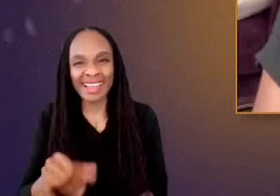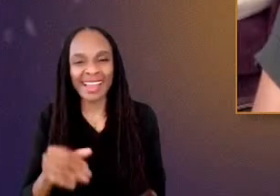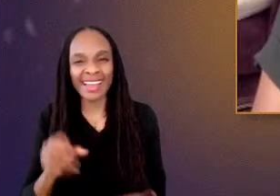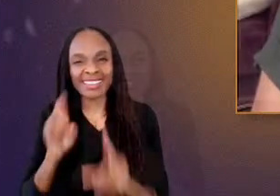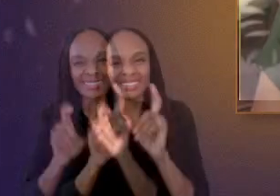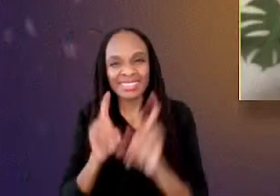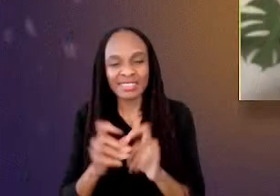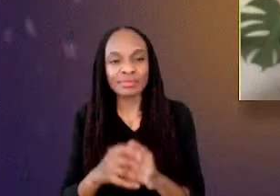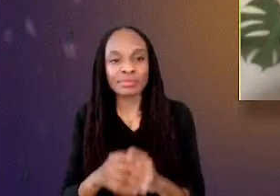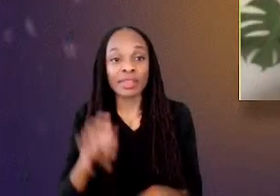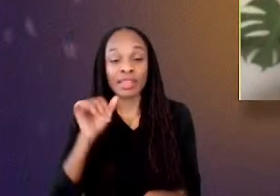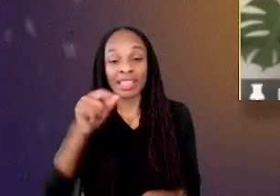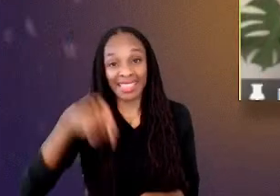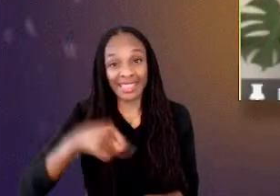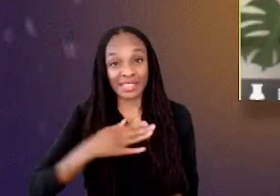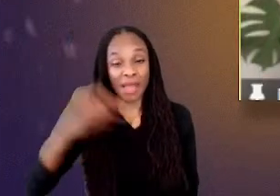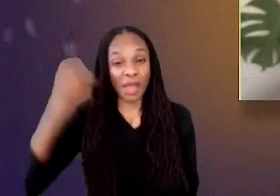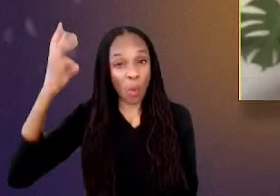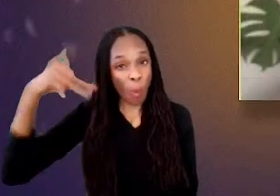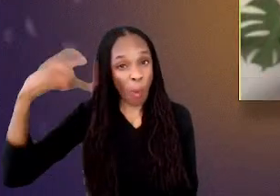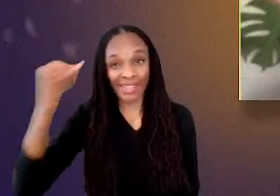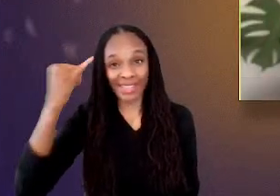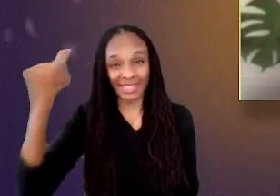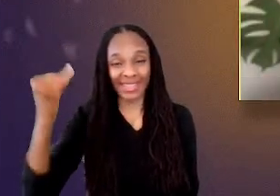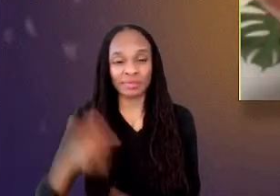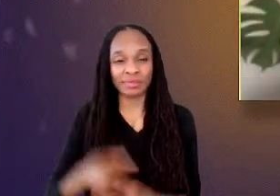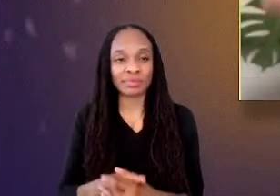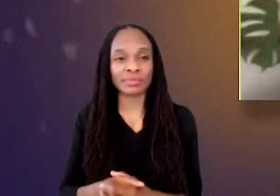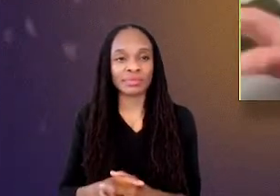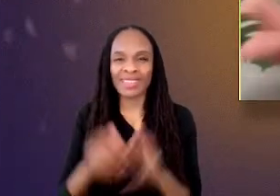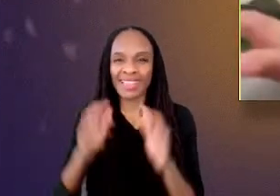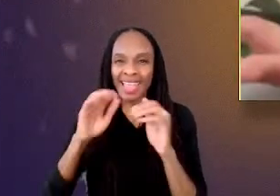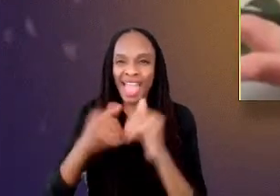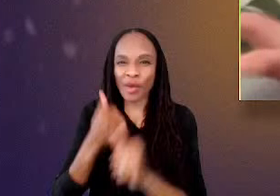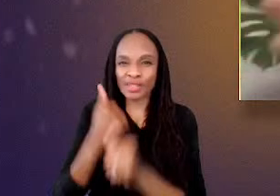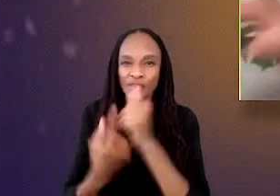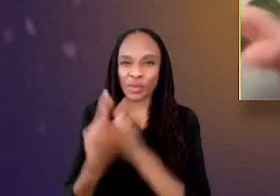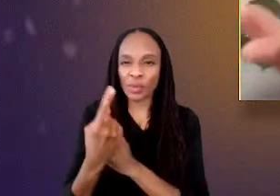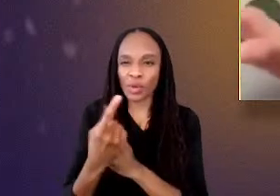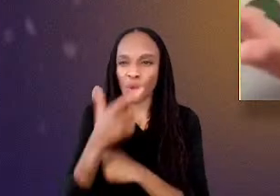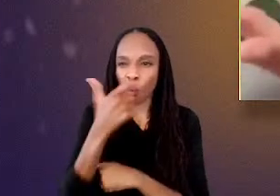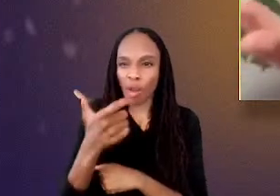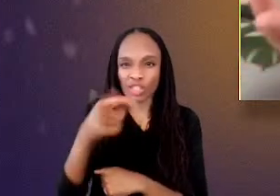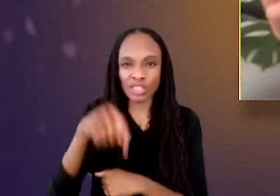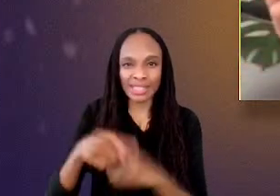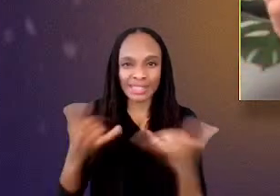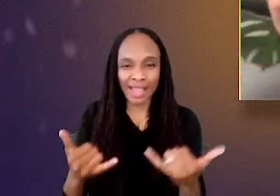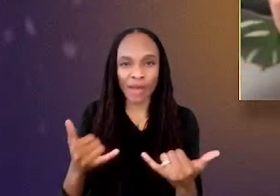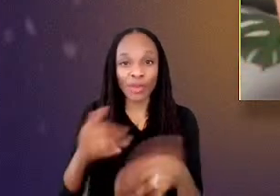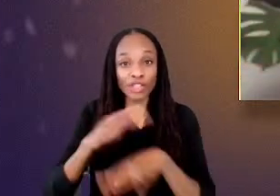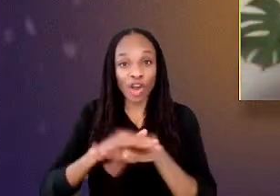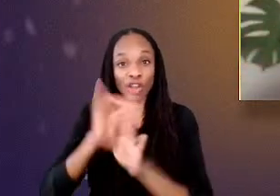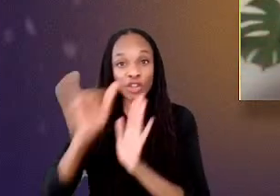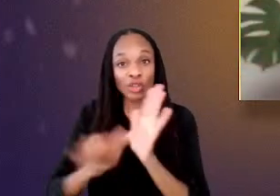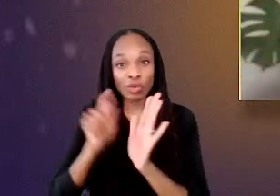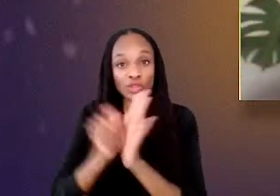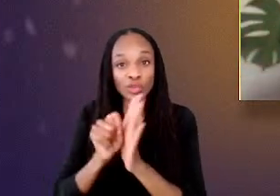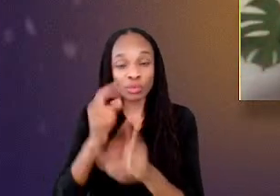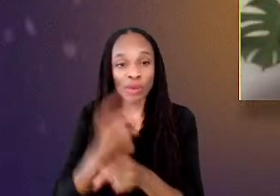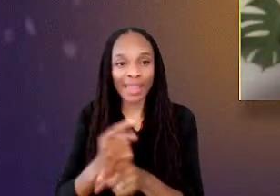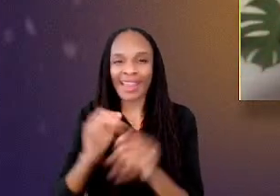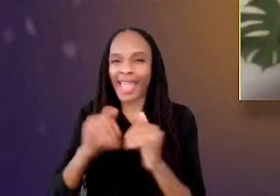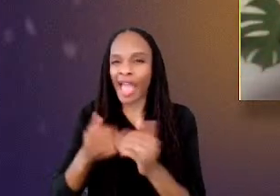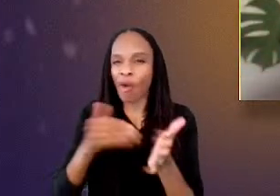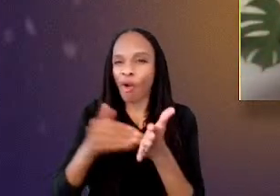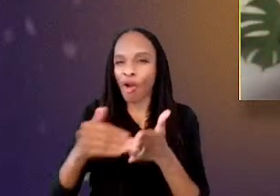like wild idea is like, How is everybody consuming this right now? We're on YouTube, right? How often a day